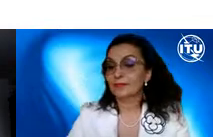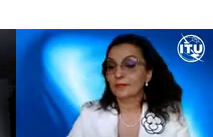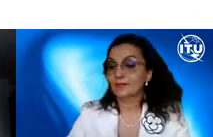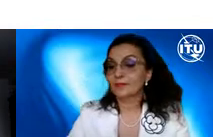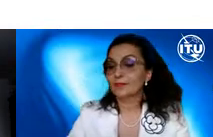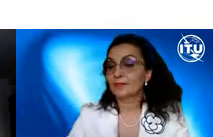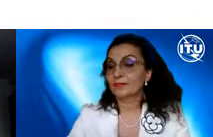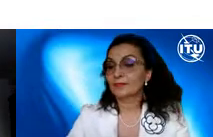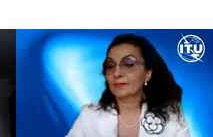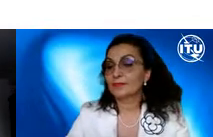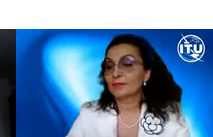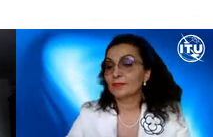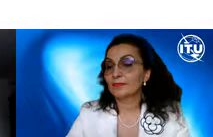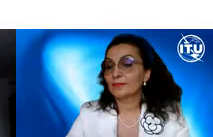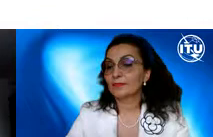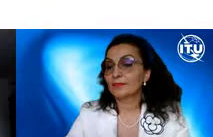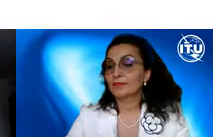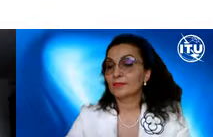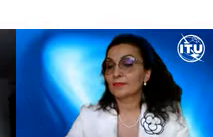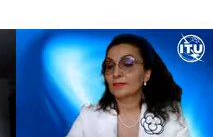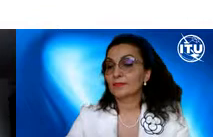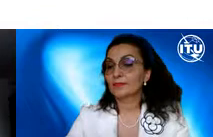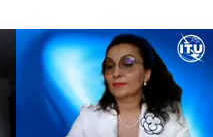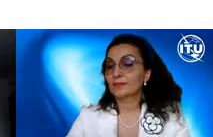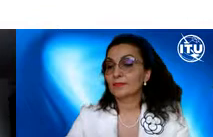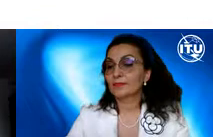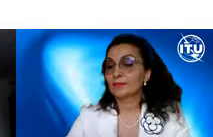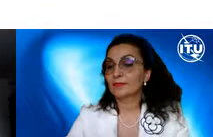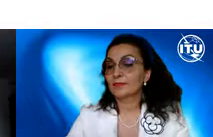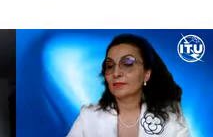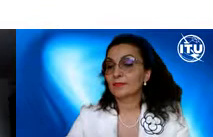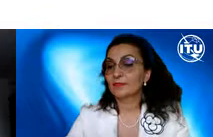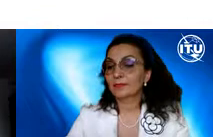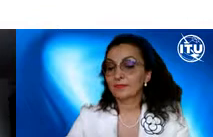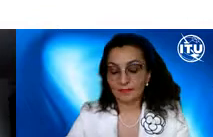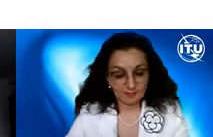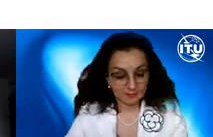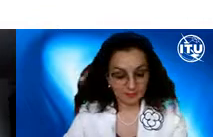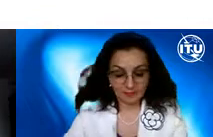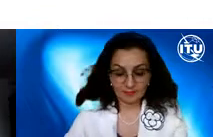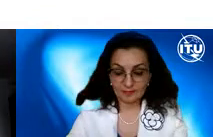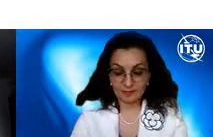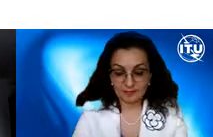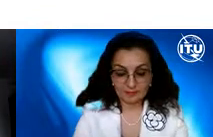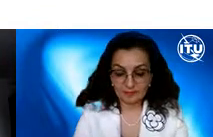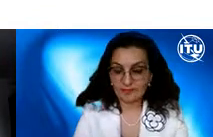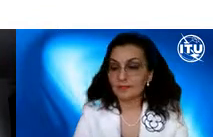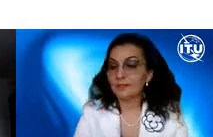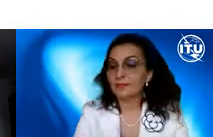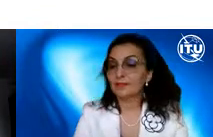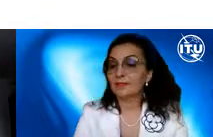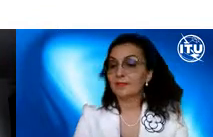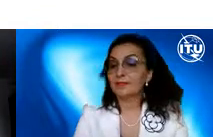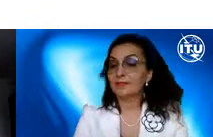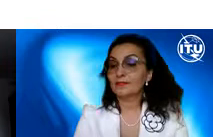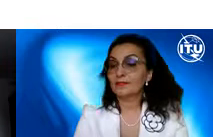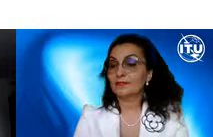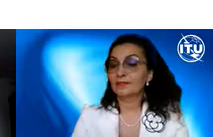in the BOS, is to look into the accessibility features of the key softwares that the UN use for their